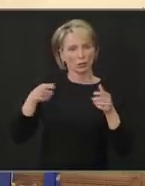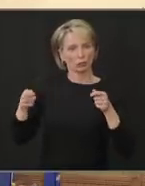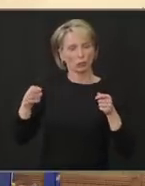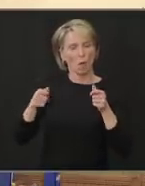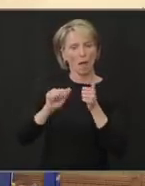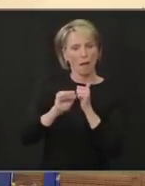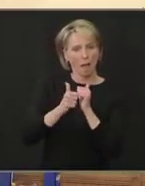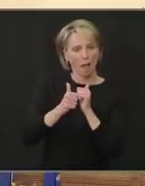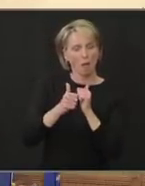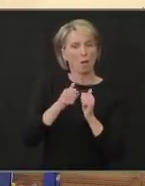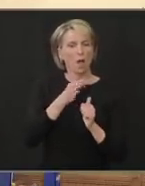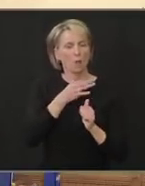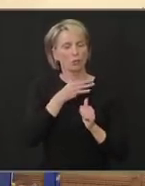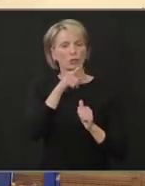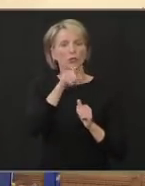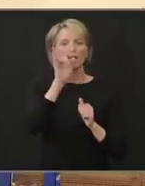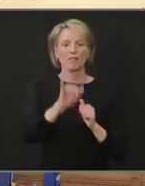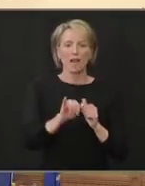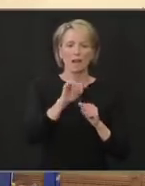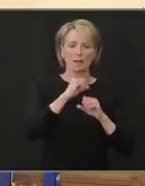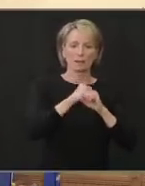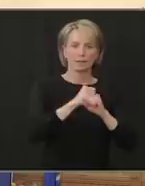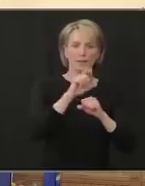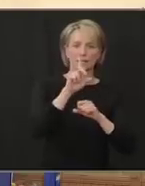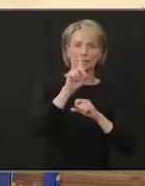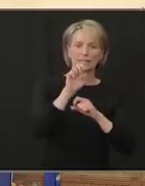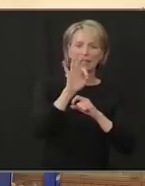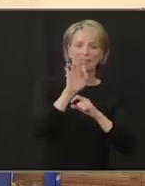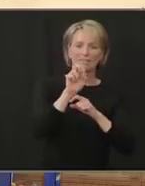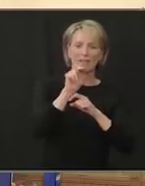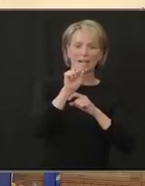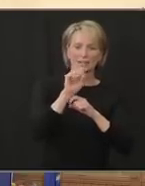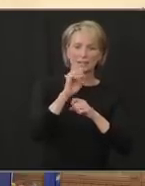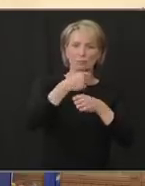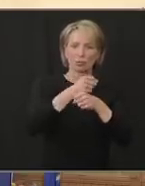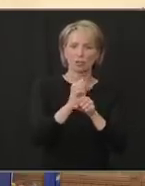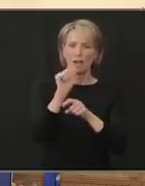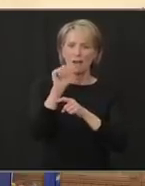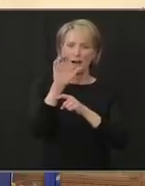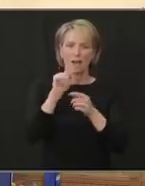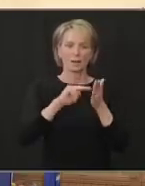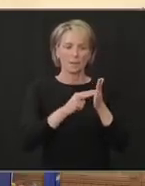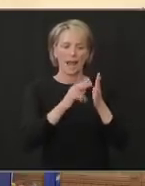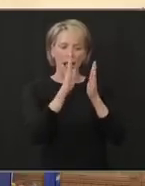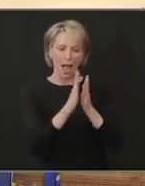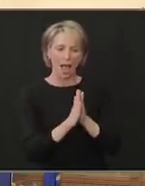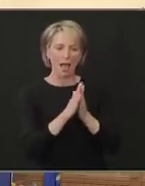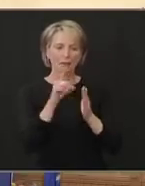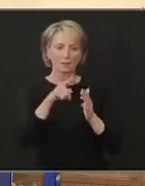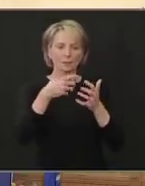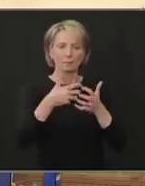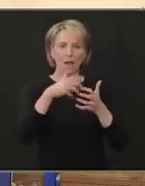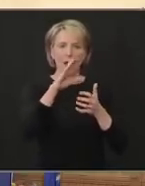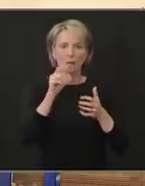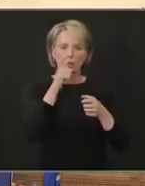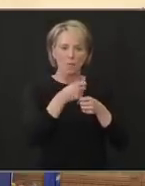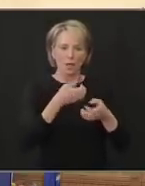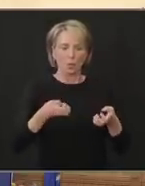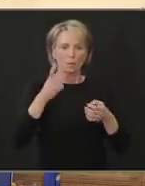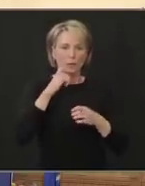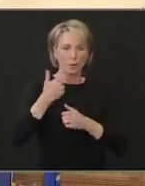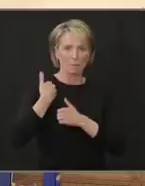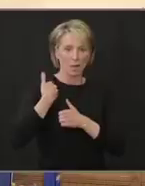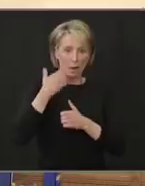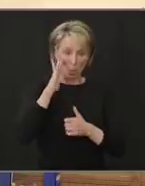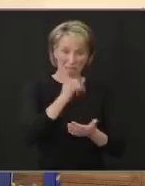would invoking the Defense Production Act be a way to do that, or should the administration be acting on other authority to stop price